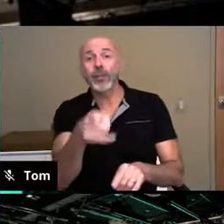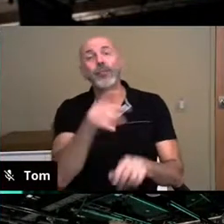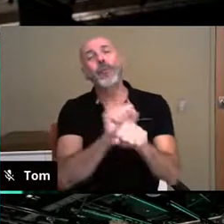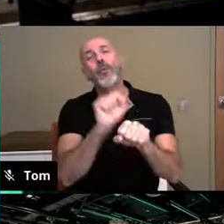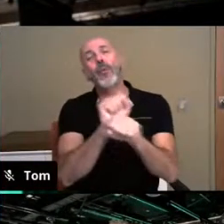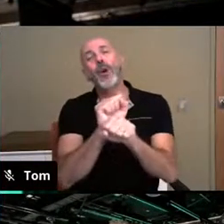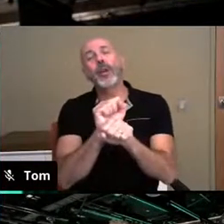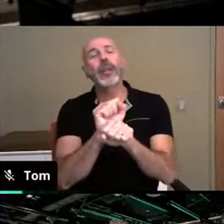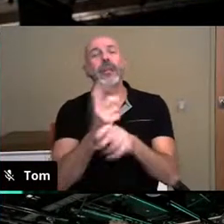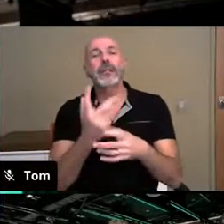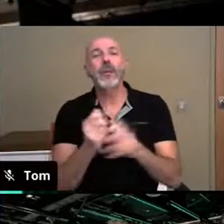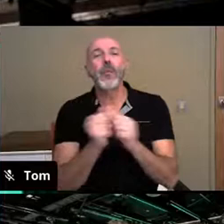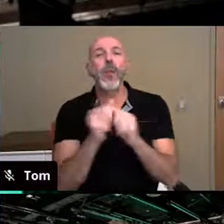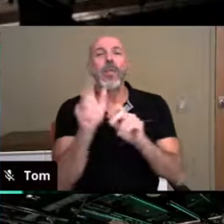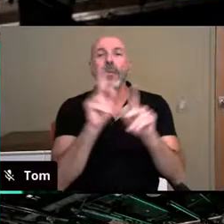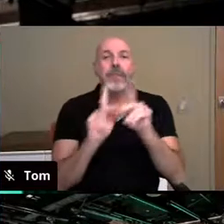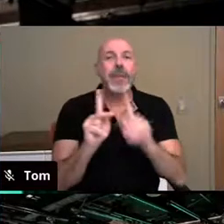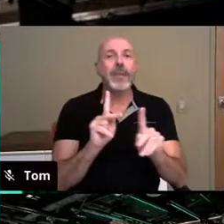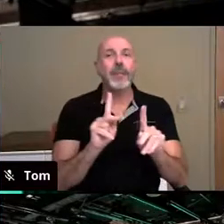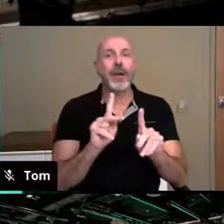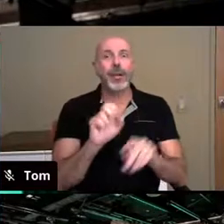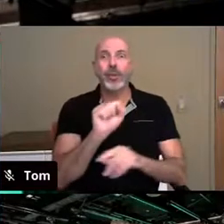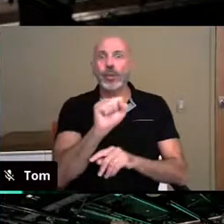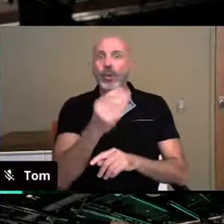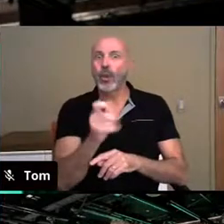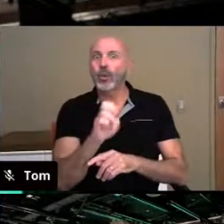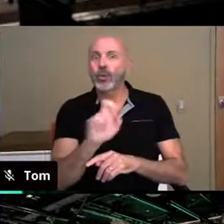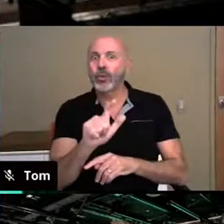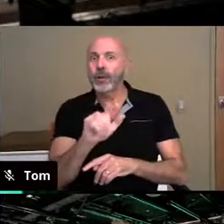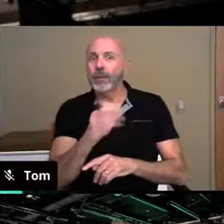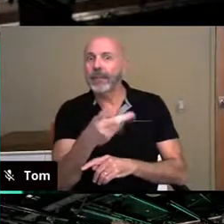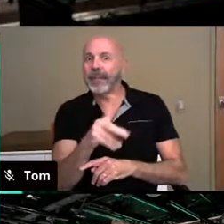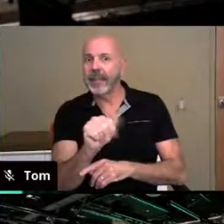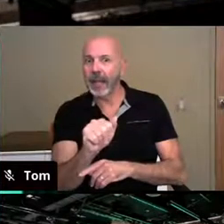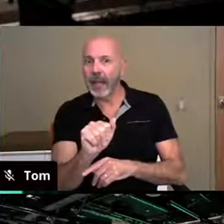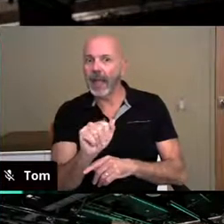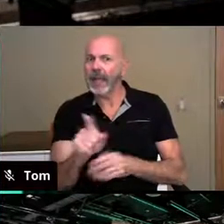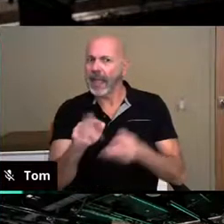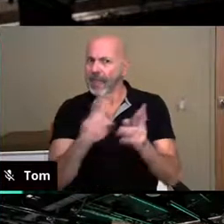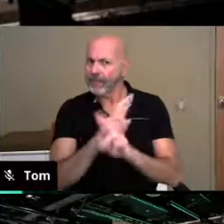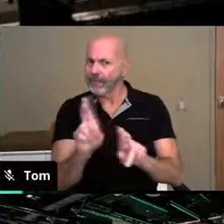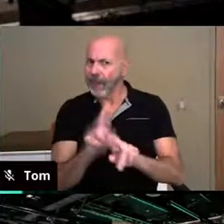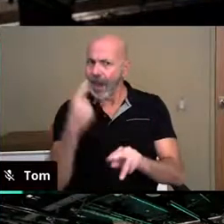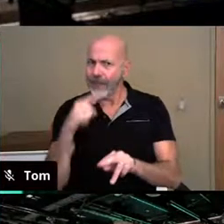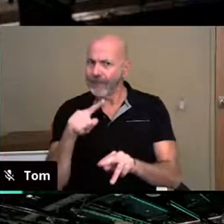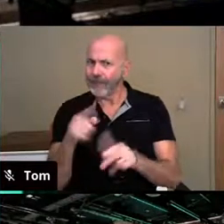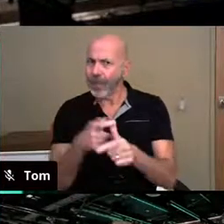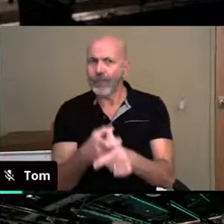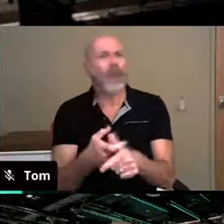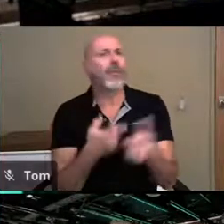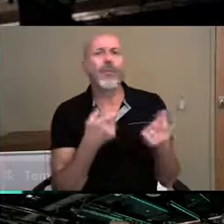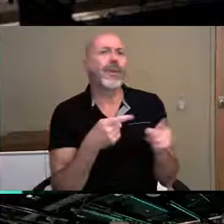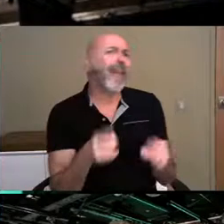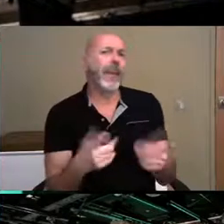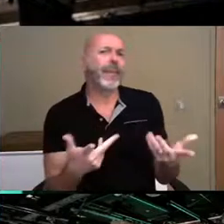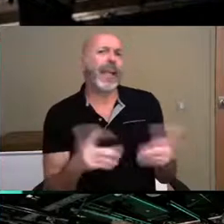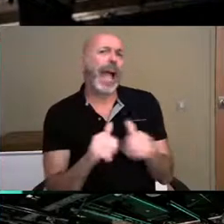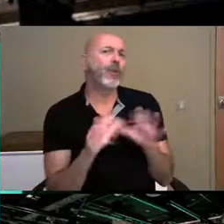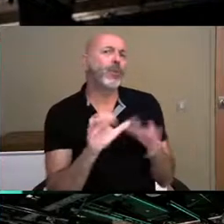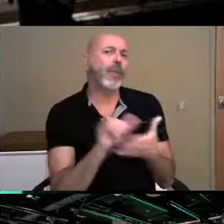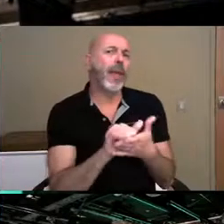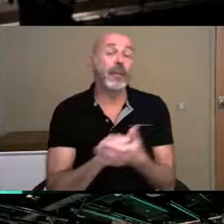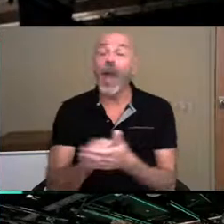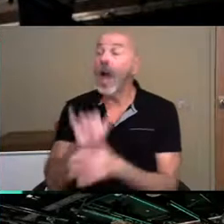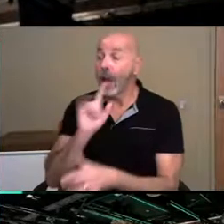with people in social media to help prep them for the run. Tell me how that's been going and what you've been doing.